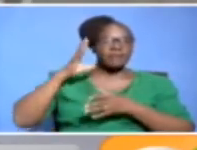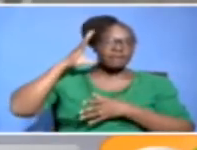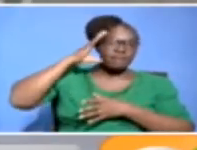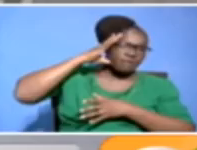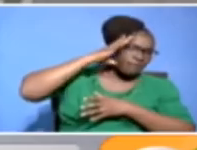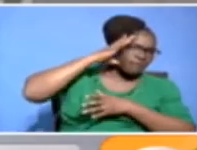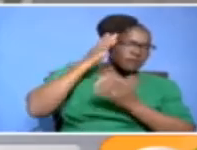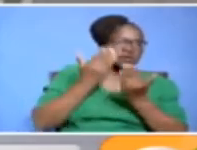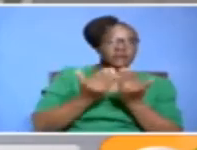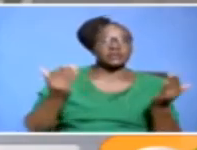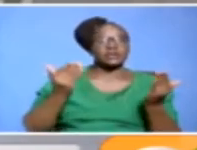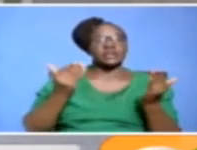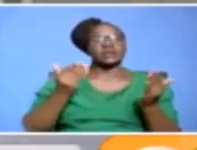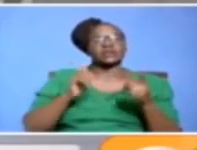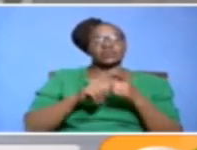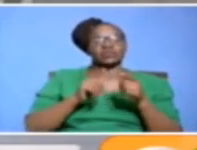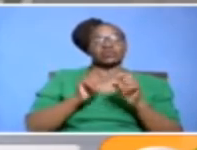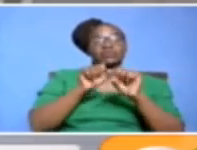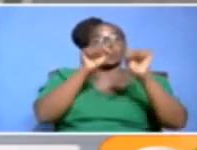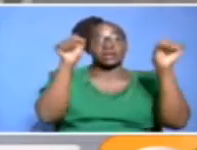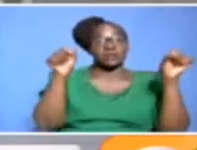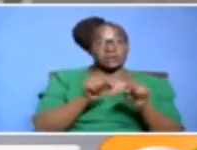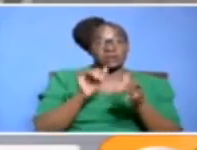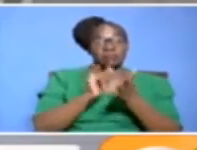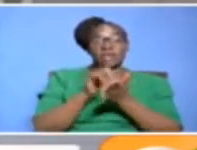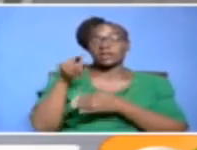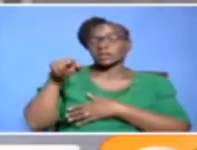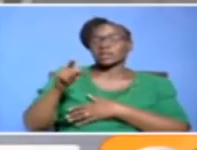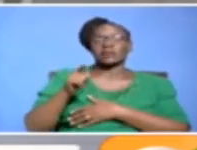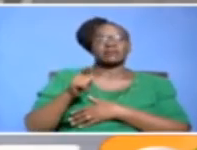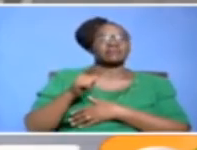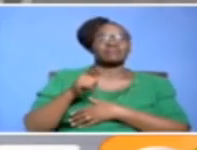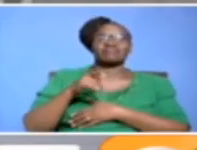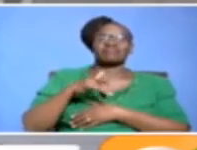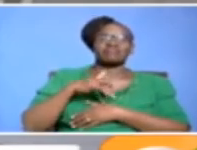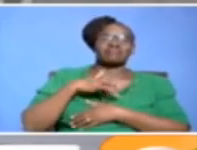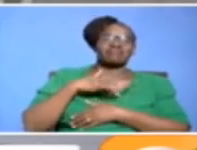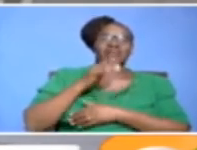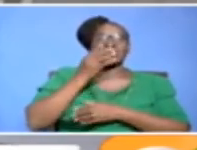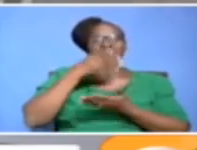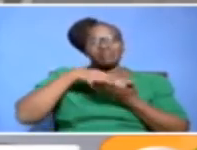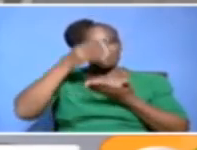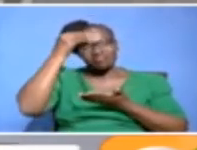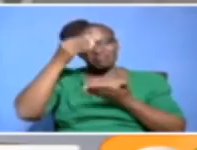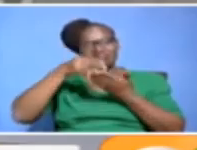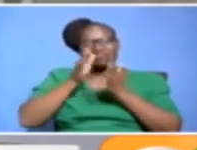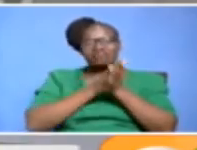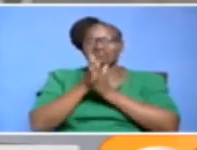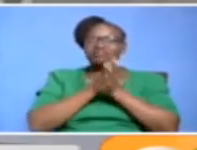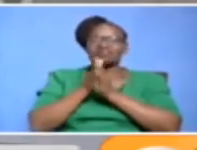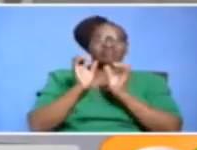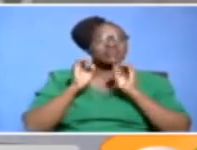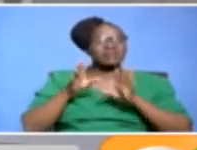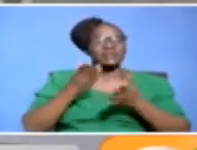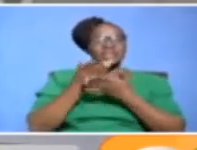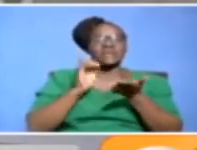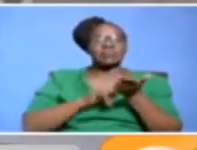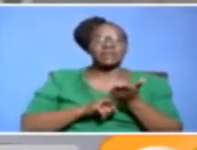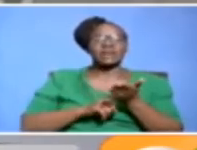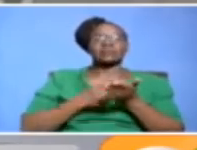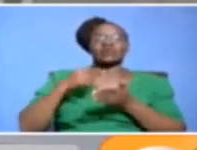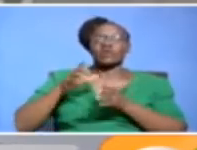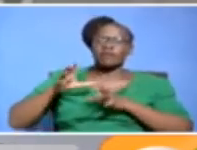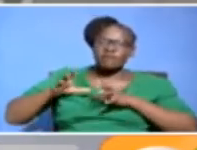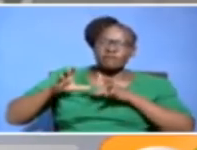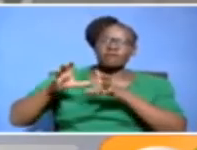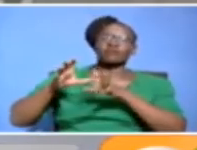to in a system, in education system, that is not their learning system, and forcing them to go out of school, where